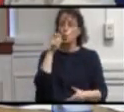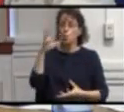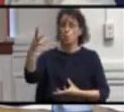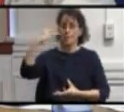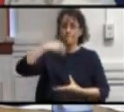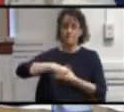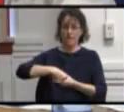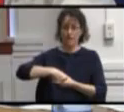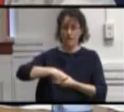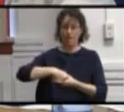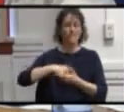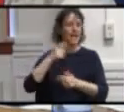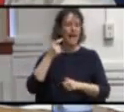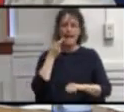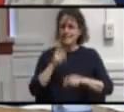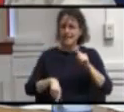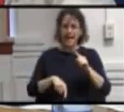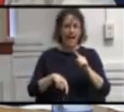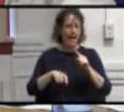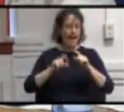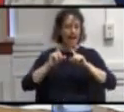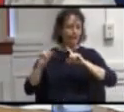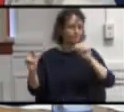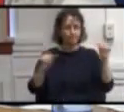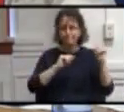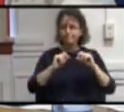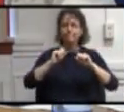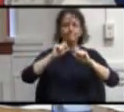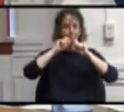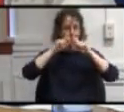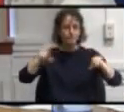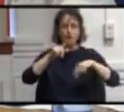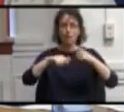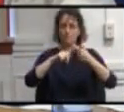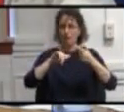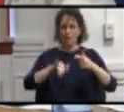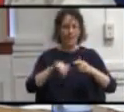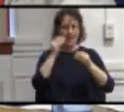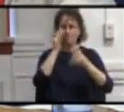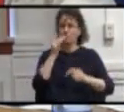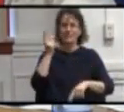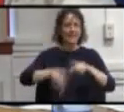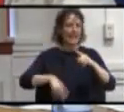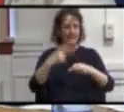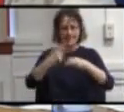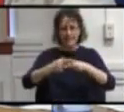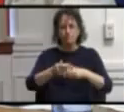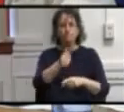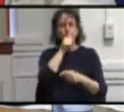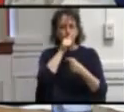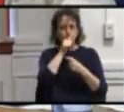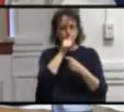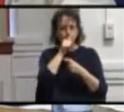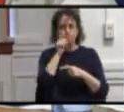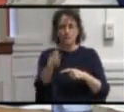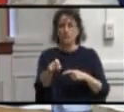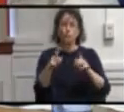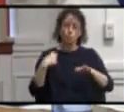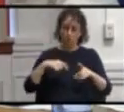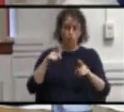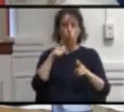to confidentiality of this process. And that was a commitment that we asked everybody involved in the process to